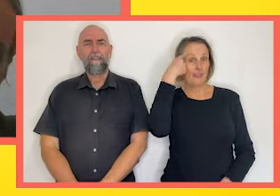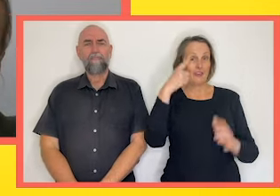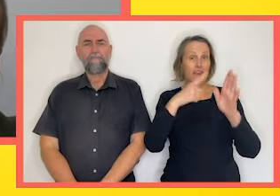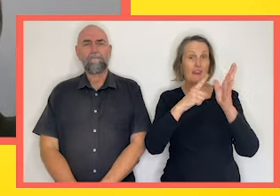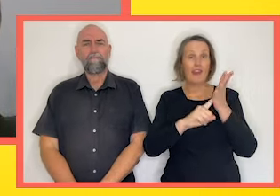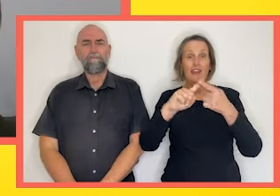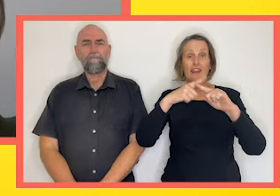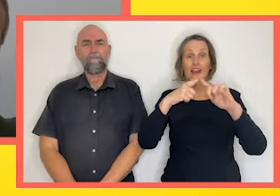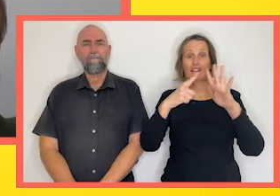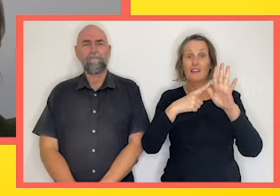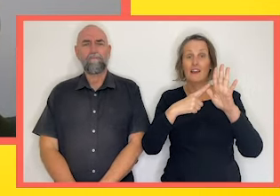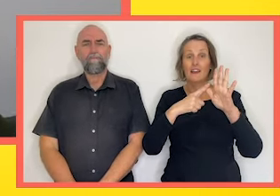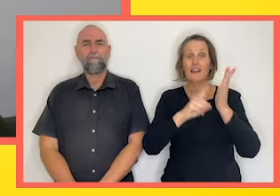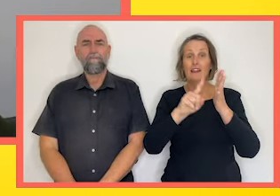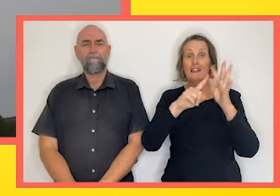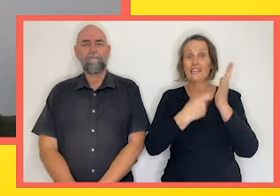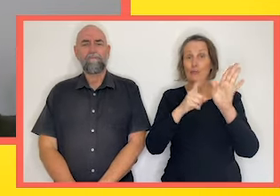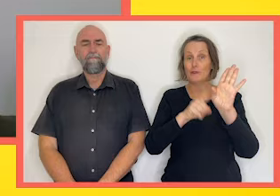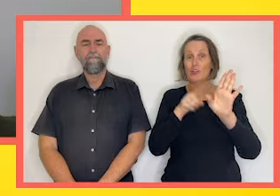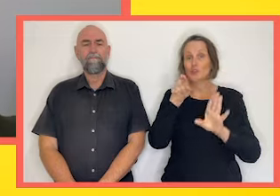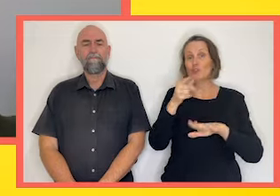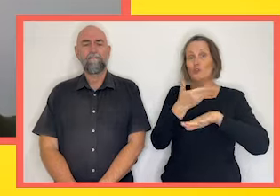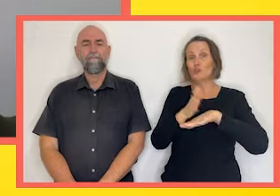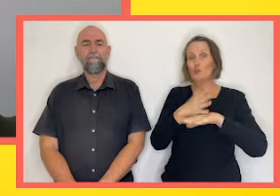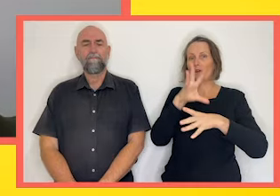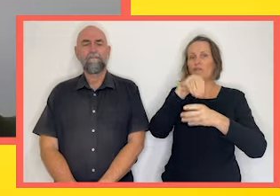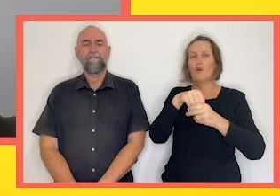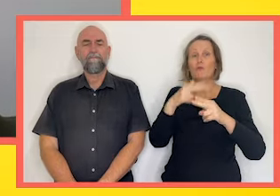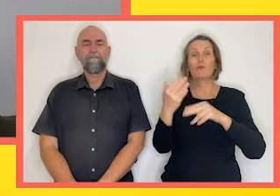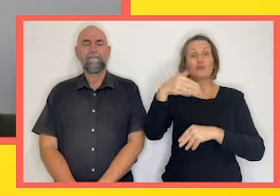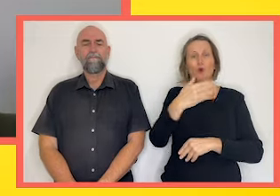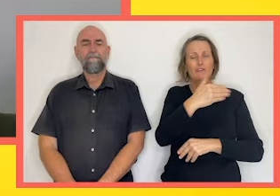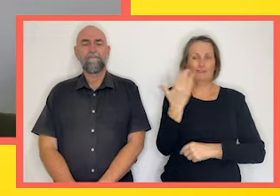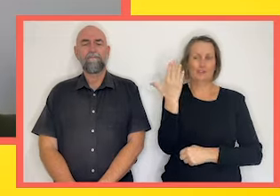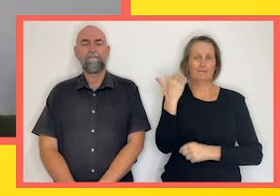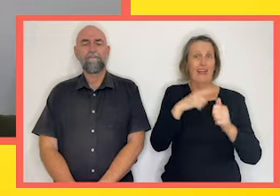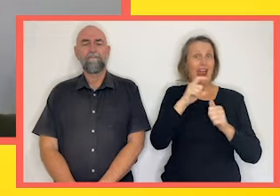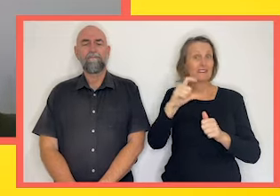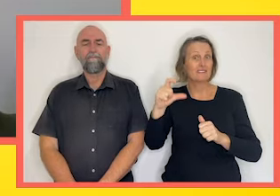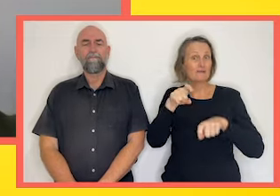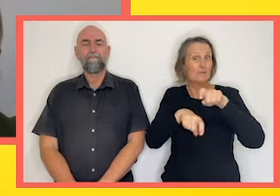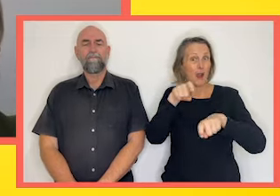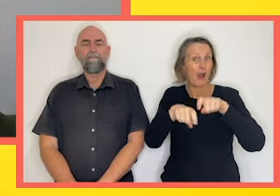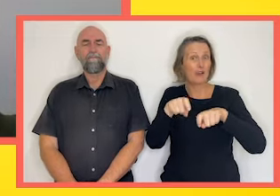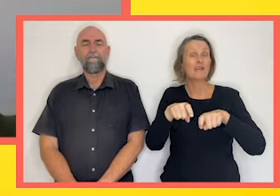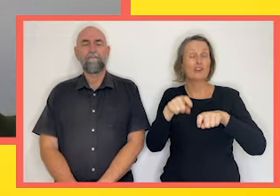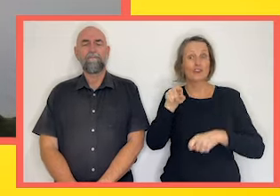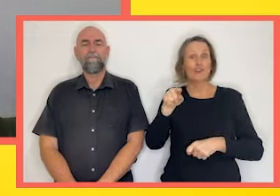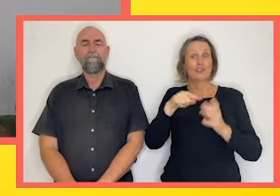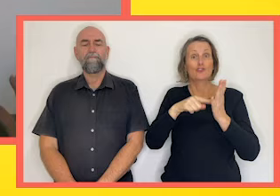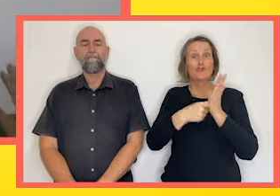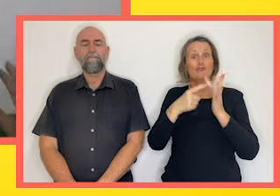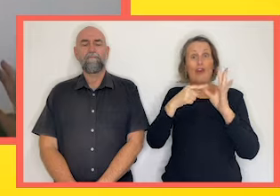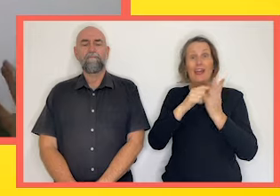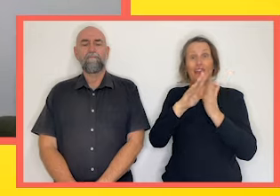Alexa Leary, who's a newcomer to the Dolphins after she had an accident on the bike. She was a triathlete